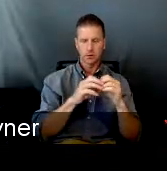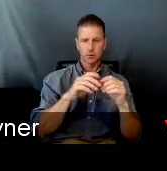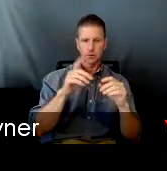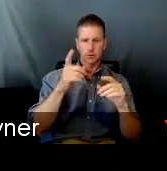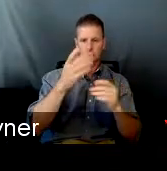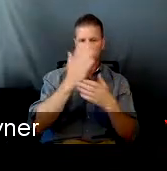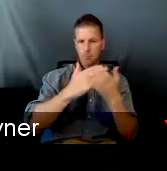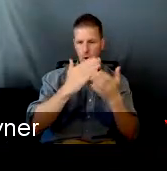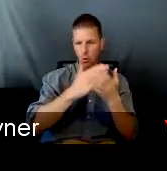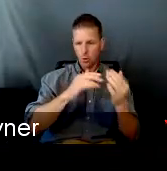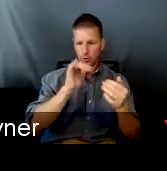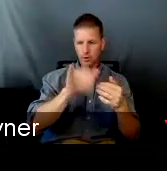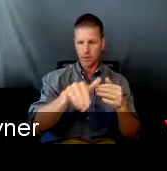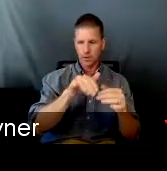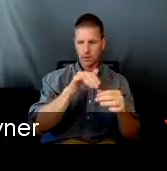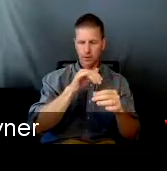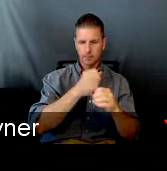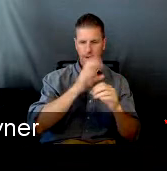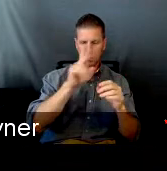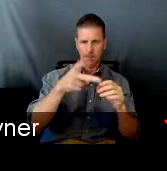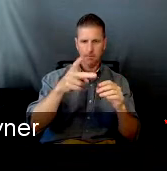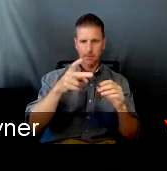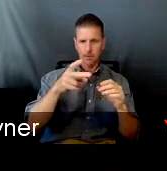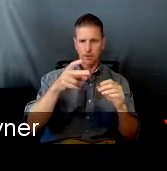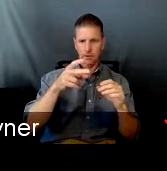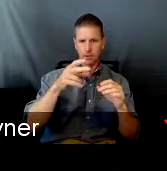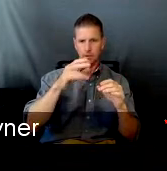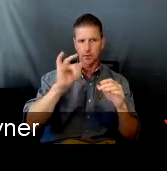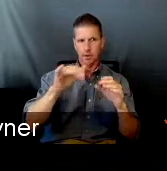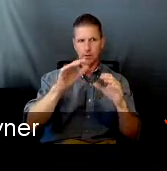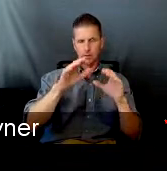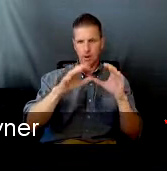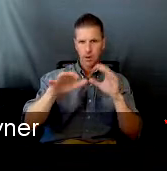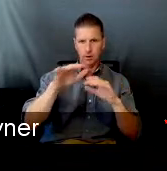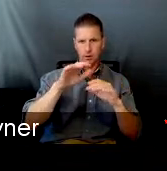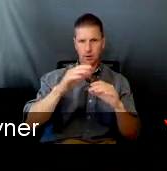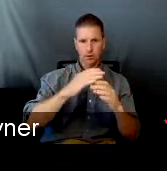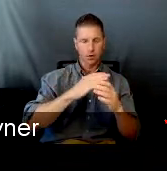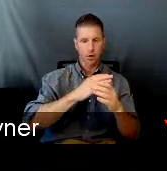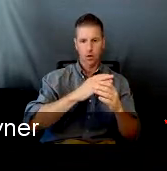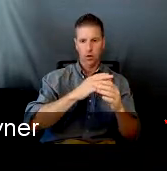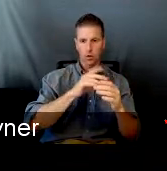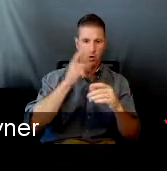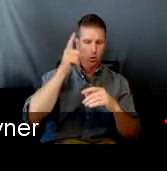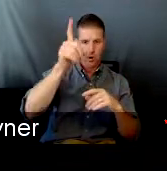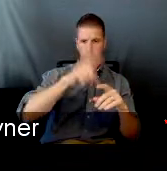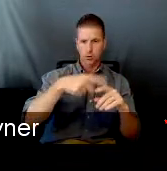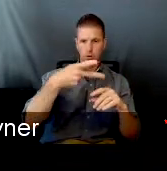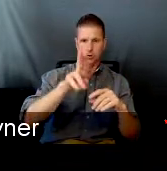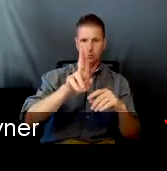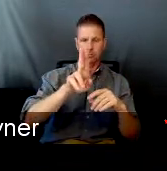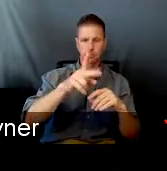components that make up the bodies that we see all the way out to Pluto and beyond.